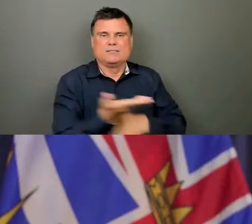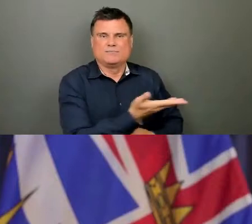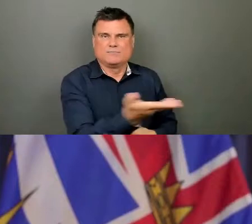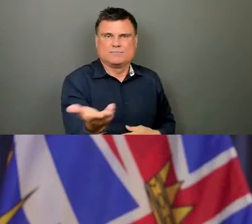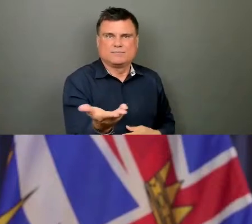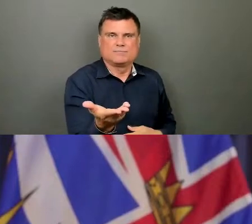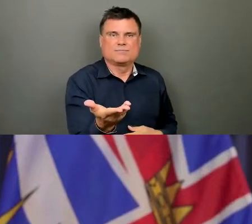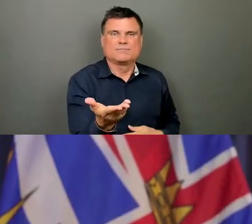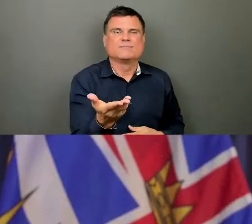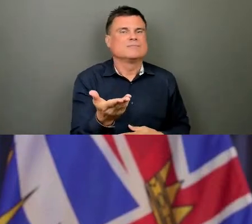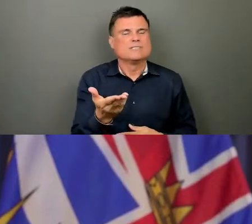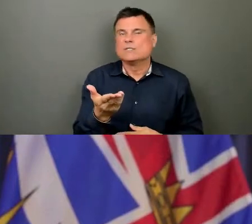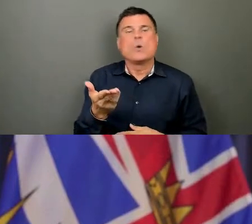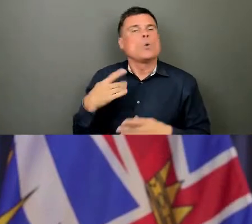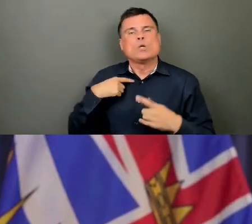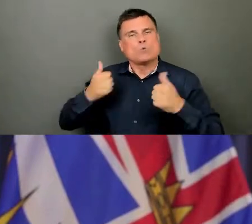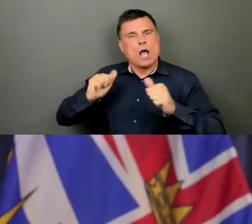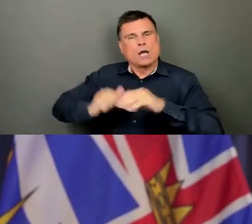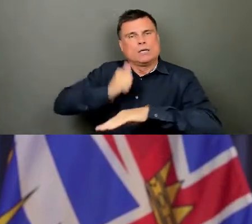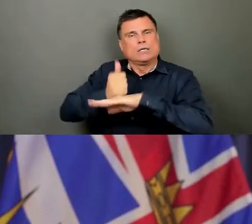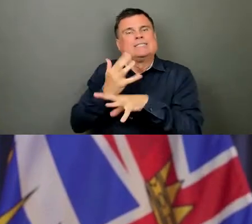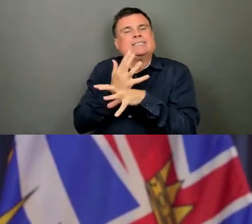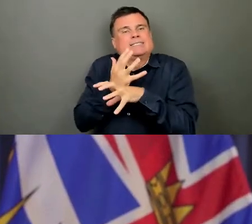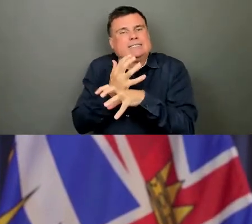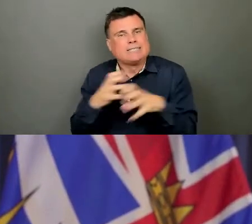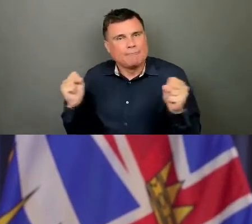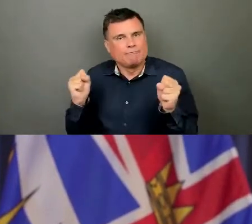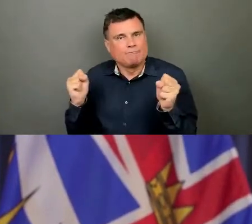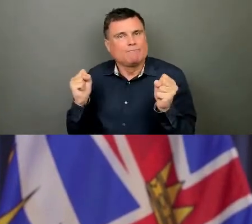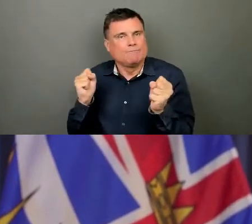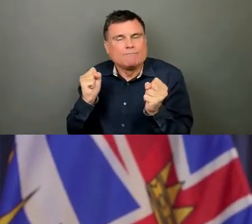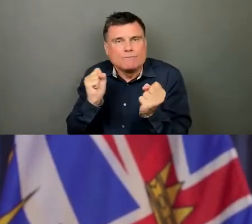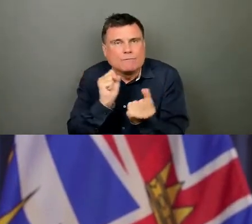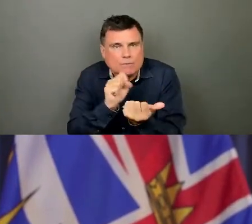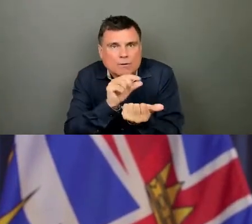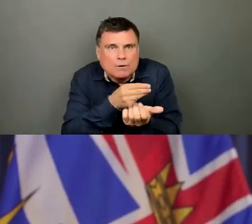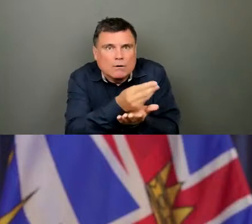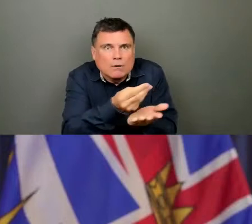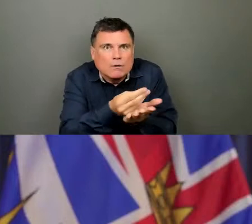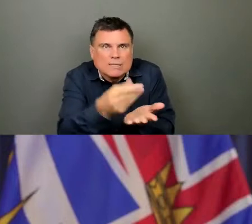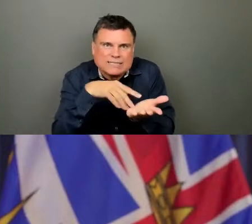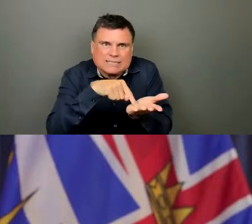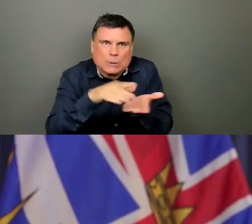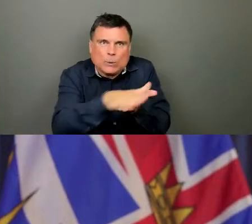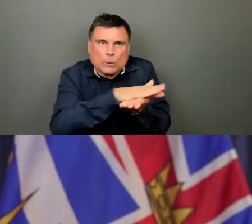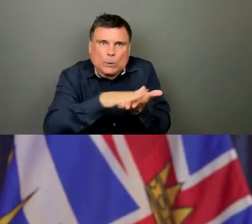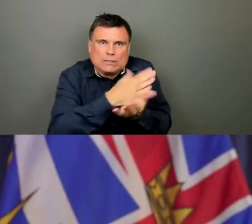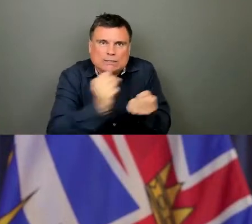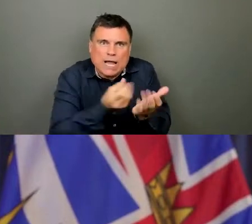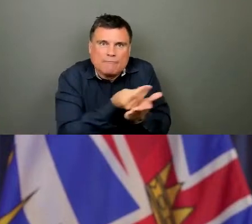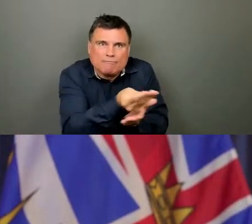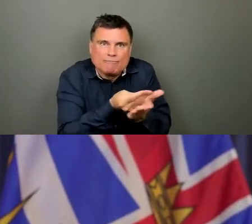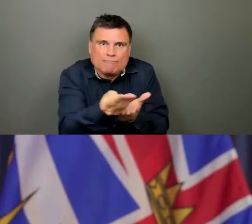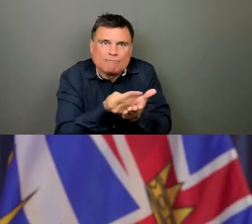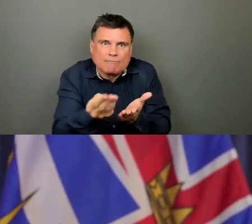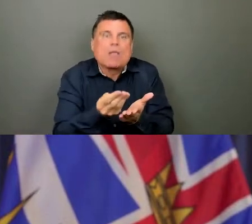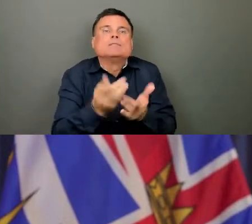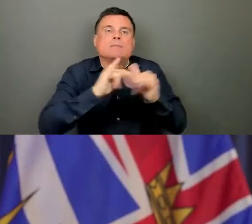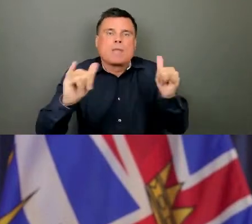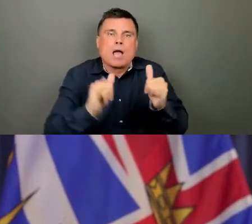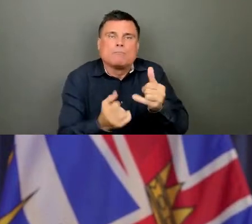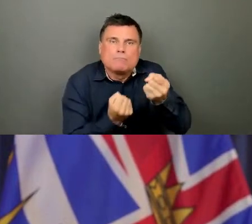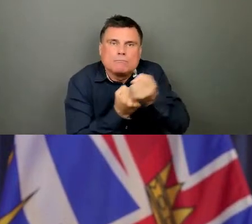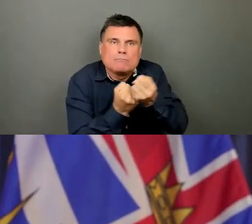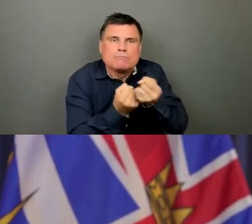prescribed and safer options, and also, of course, a path to recovery in our public health